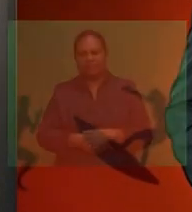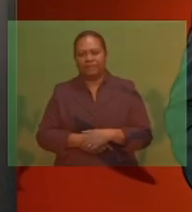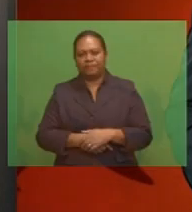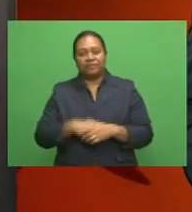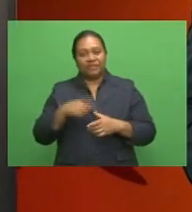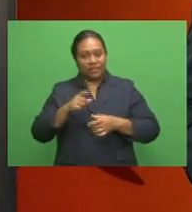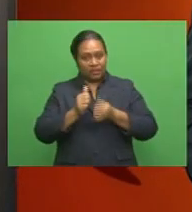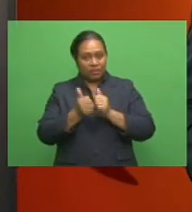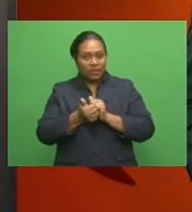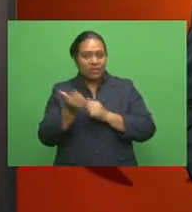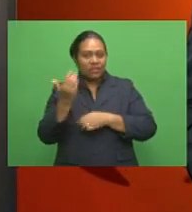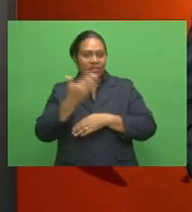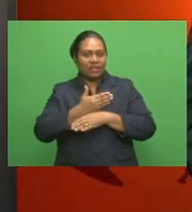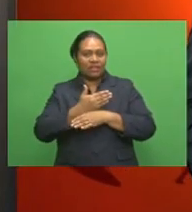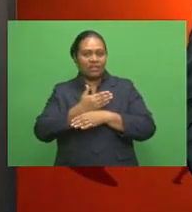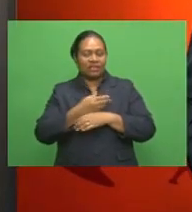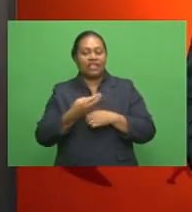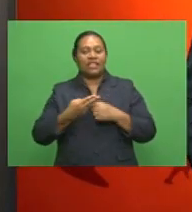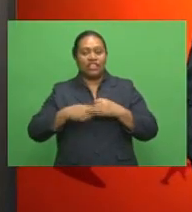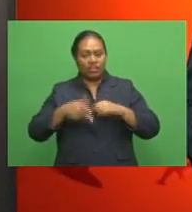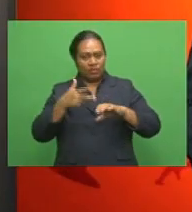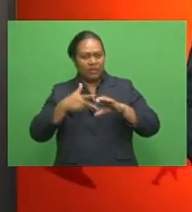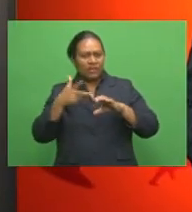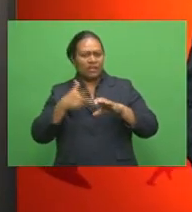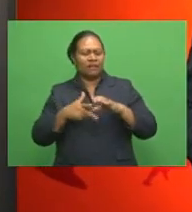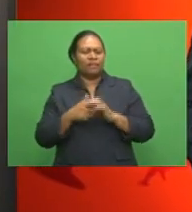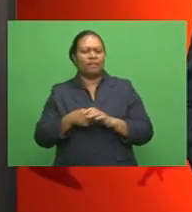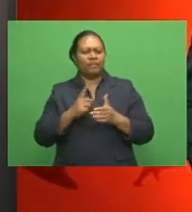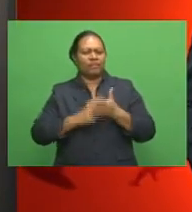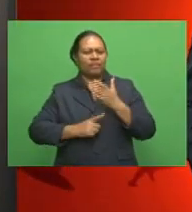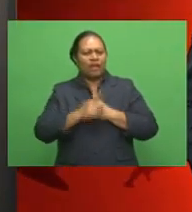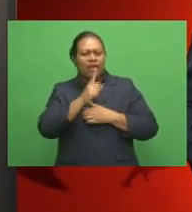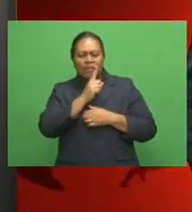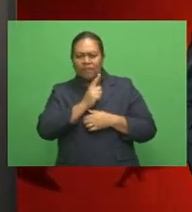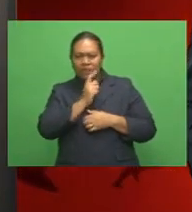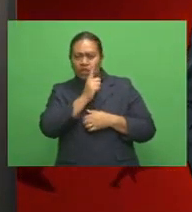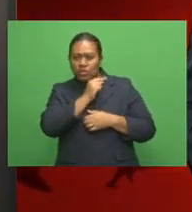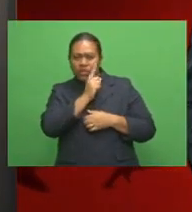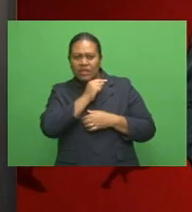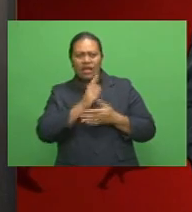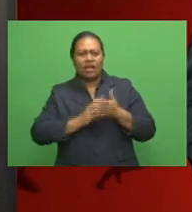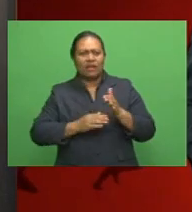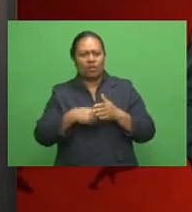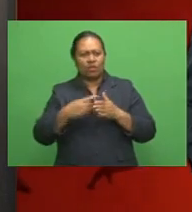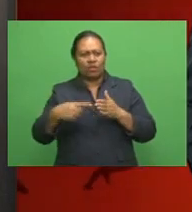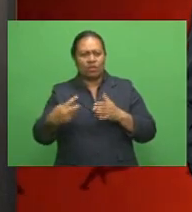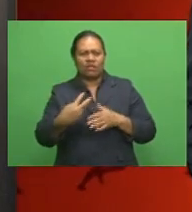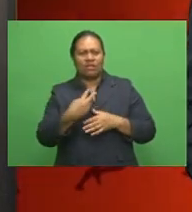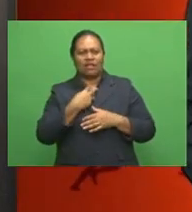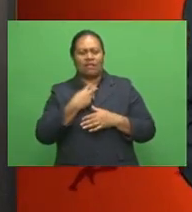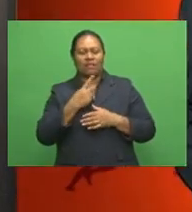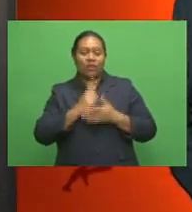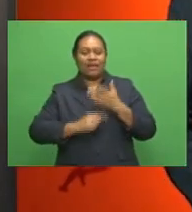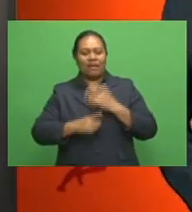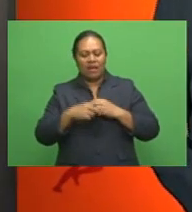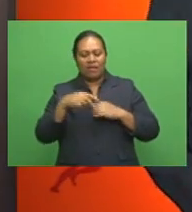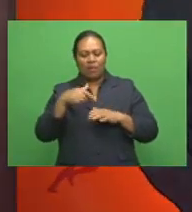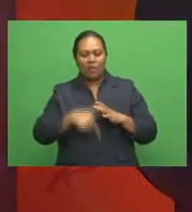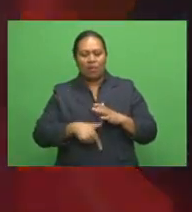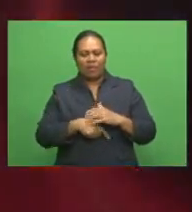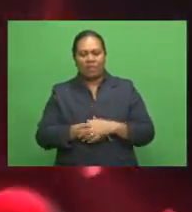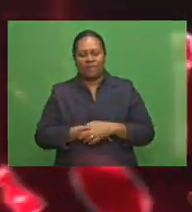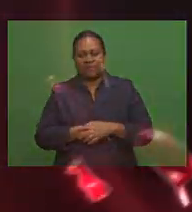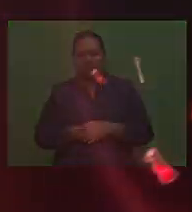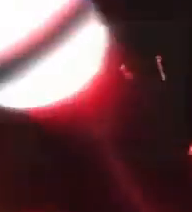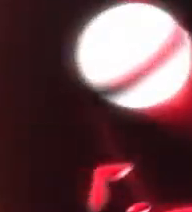That's it from Sports Tonight. In new media after the break, Twitter continues its blockbusting growth. Details coming up.